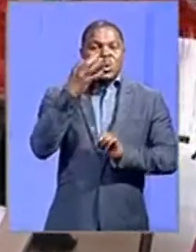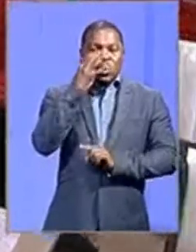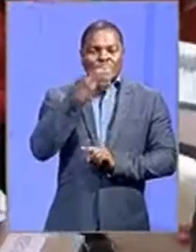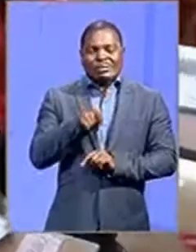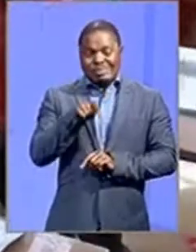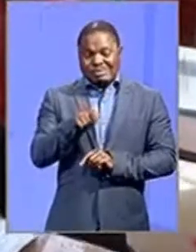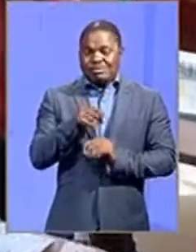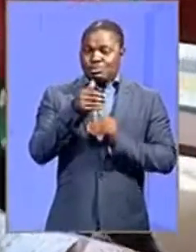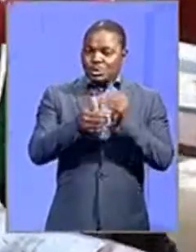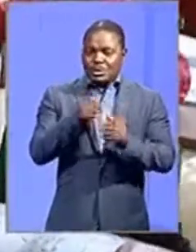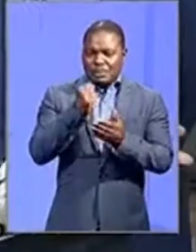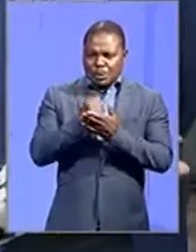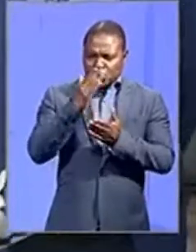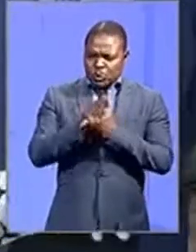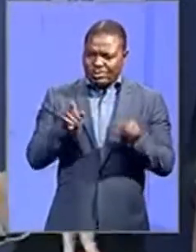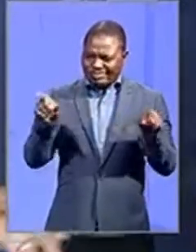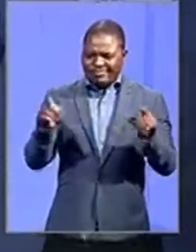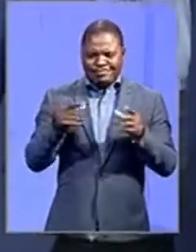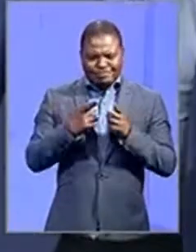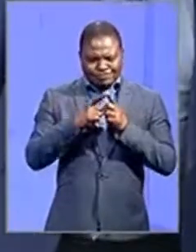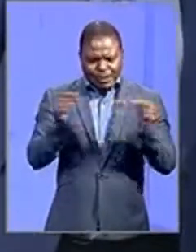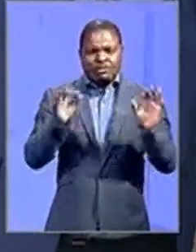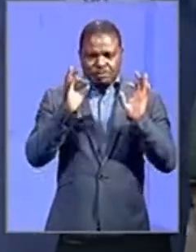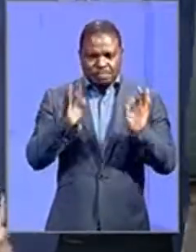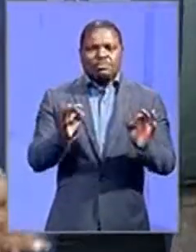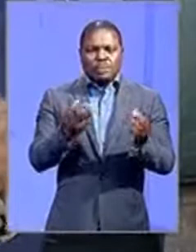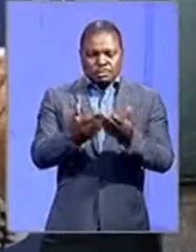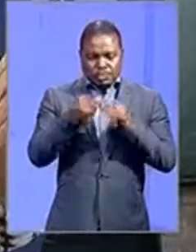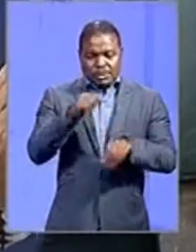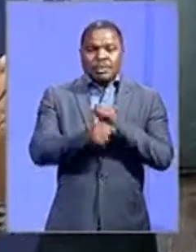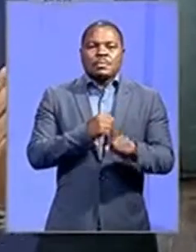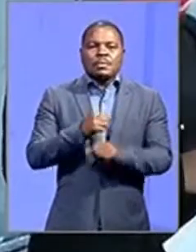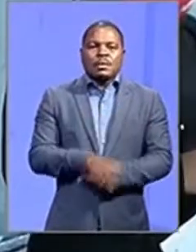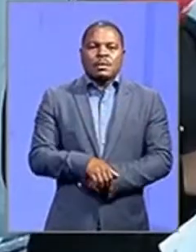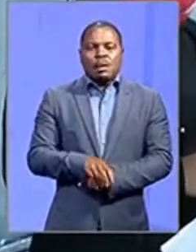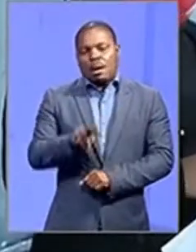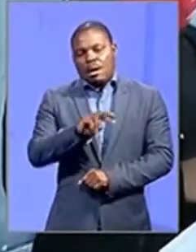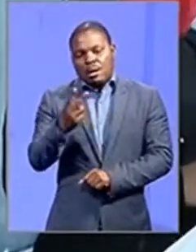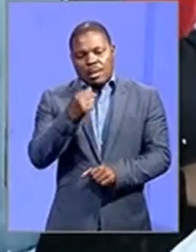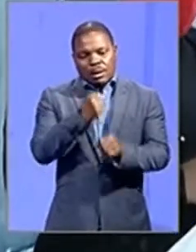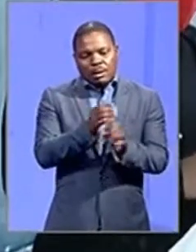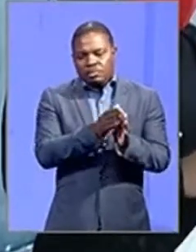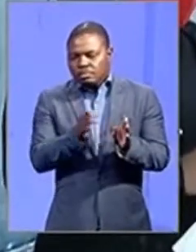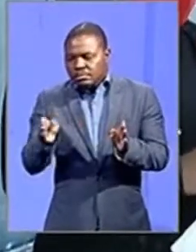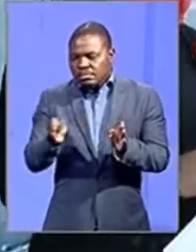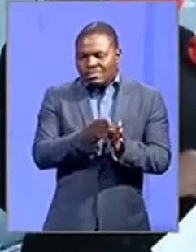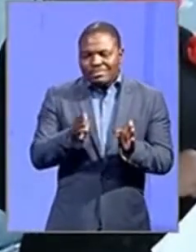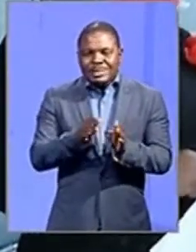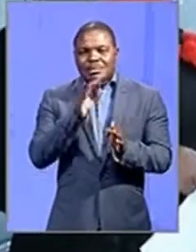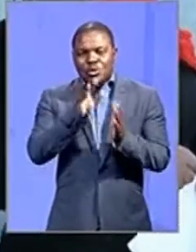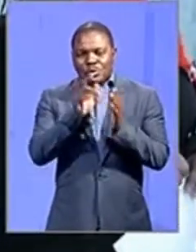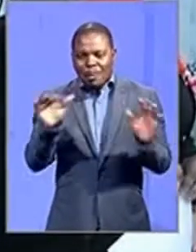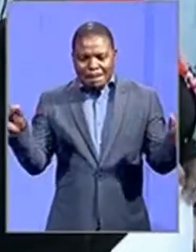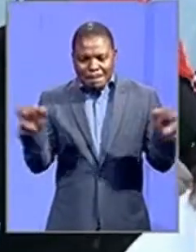a tshwanetse go konosetsa dithuto tsa ona ka botlalo mo bokhutlong ba monongwaga. Mephato e mengwe o go sa kgonagaleng gore barutwana ba